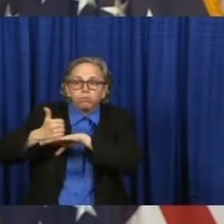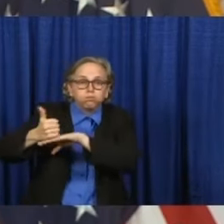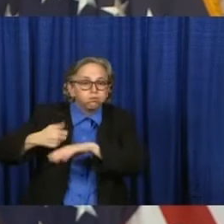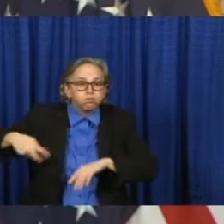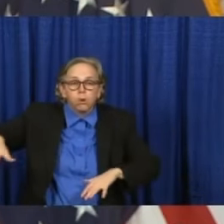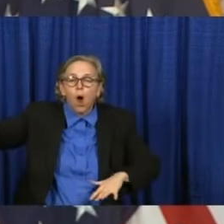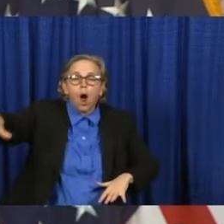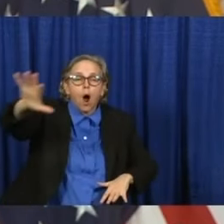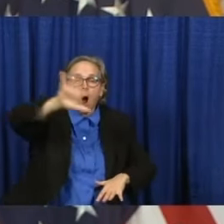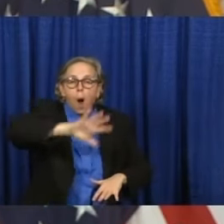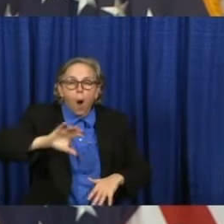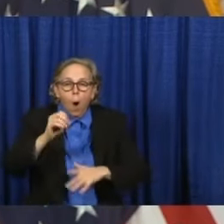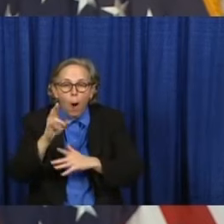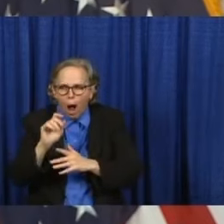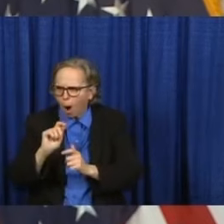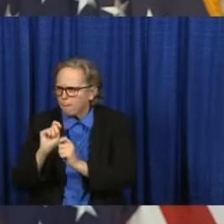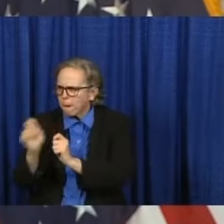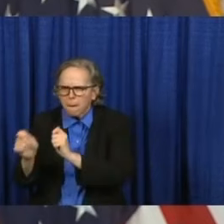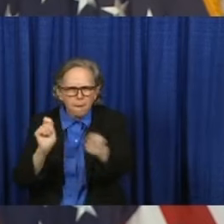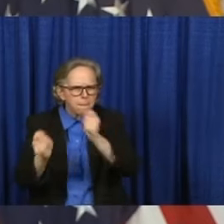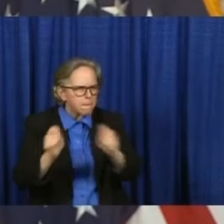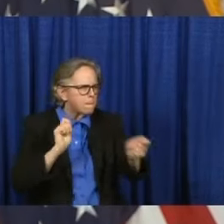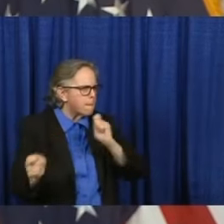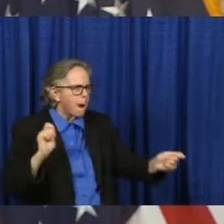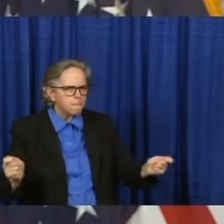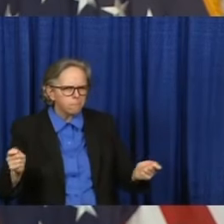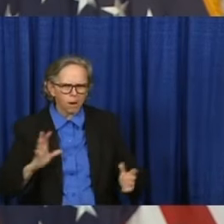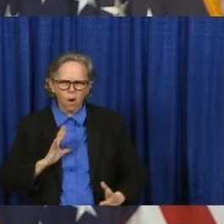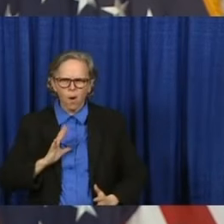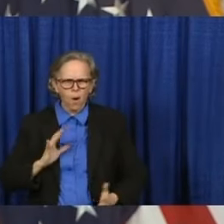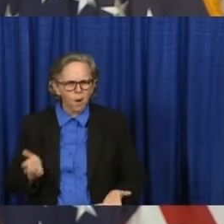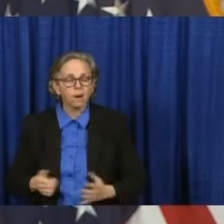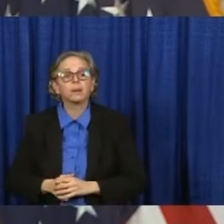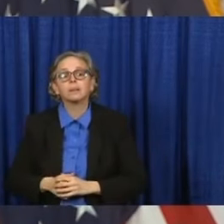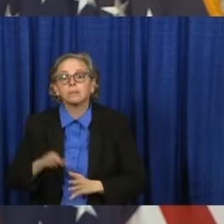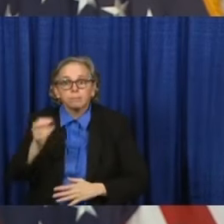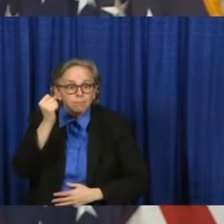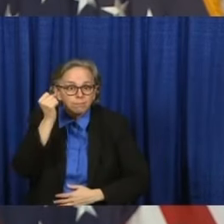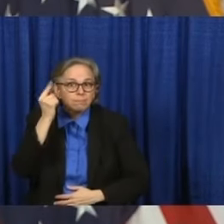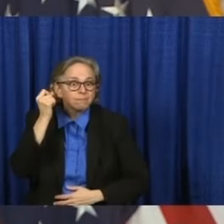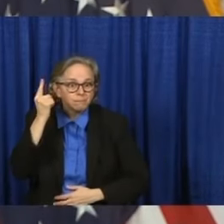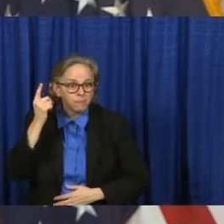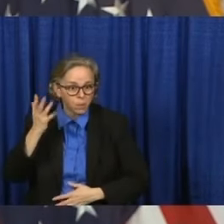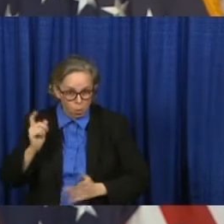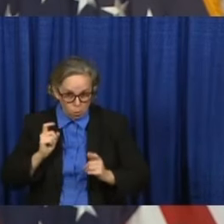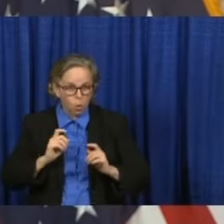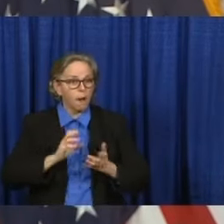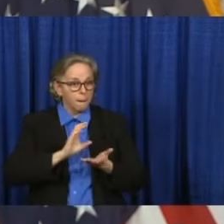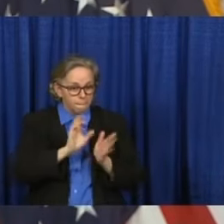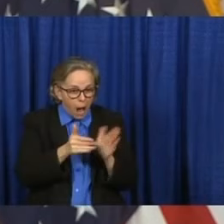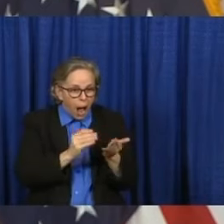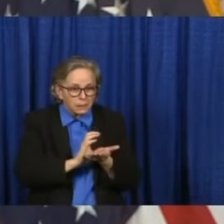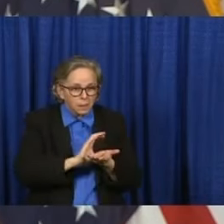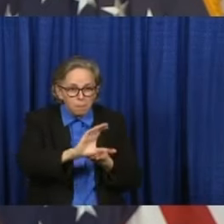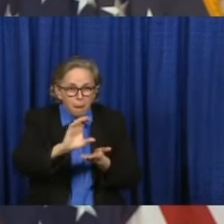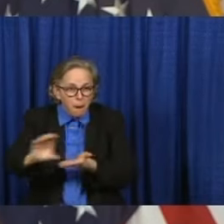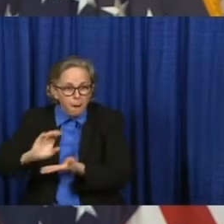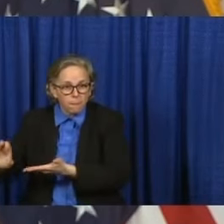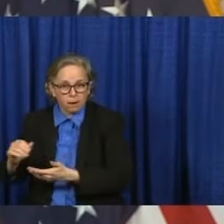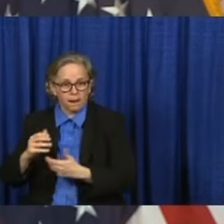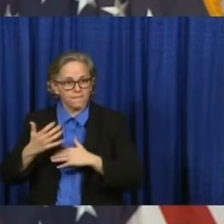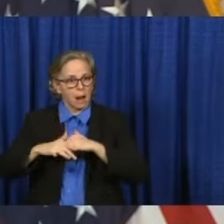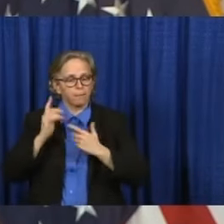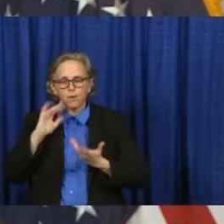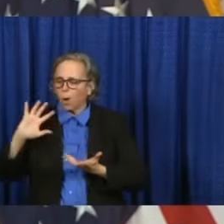Ohio Turnpike Commission will make all the donated boxes available to truck drivers to take a break in